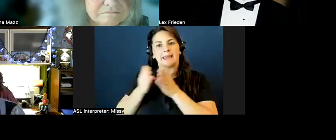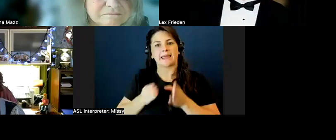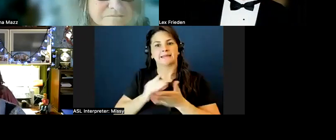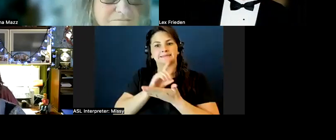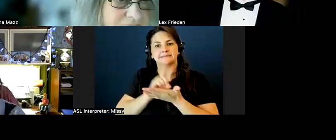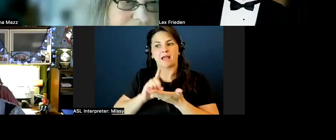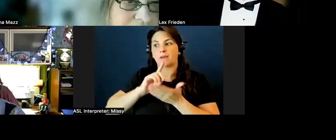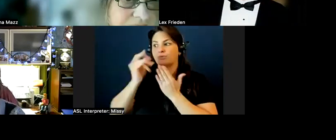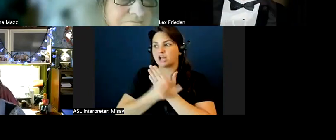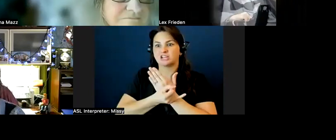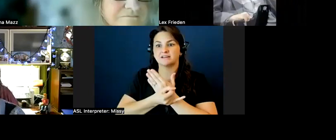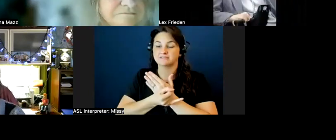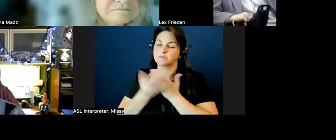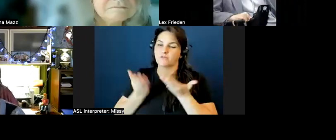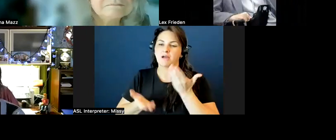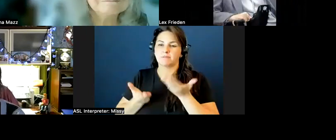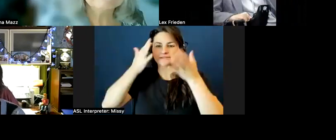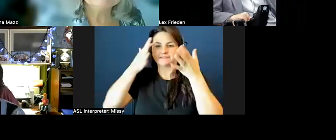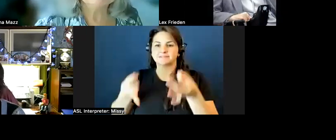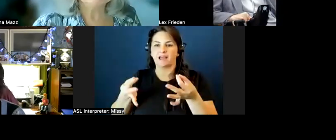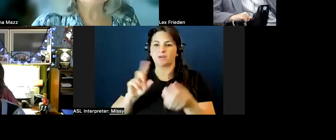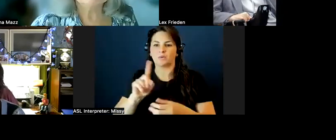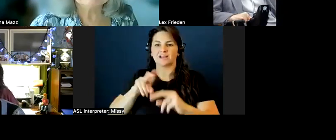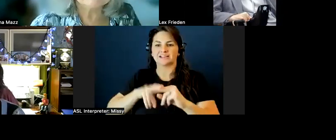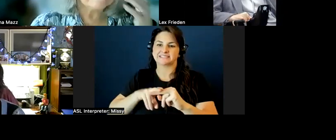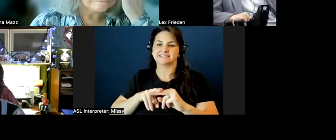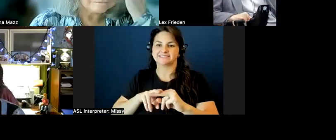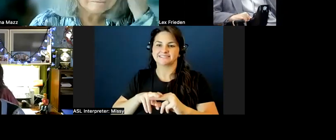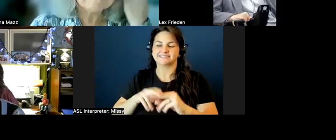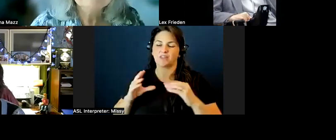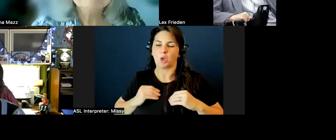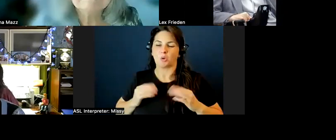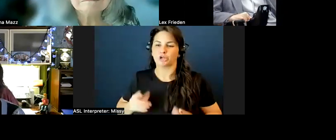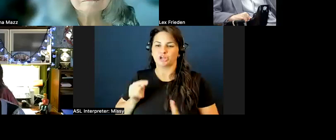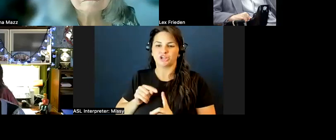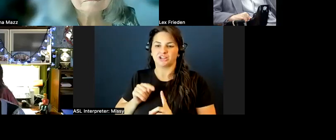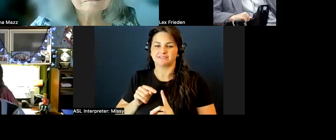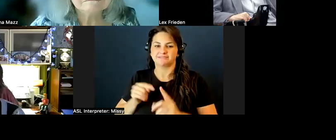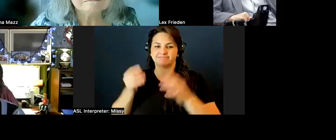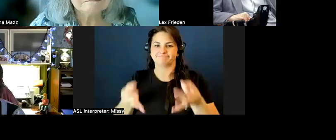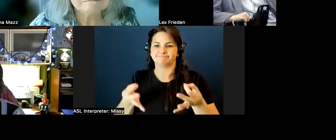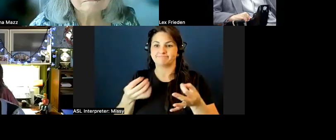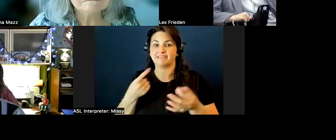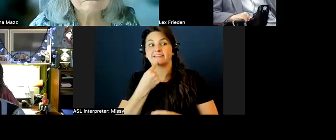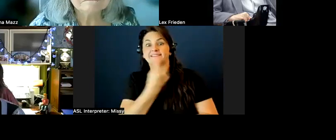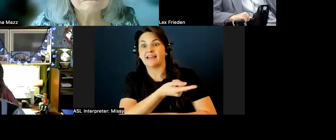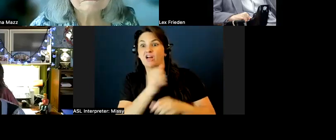project, probably determines where that seating is going to be. and they tell the architect, I want a design